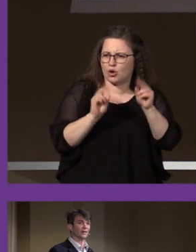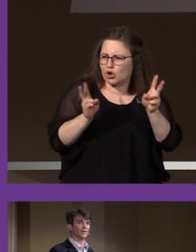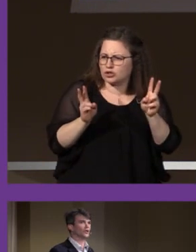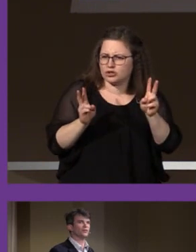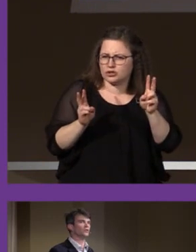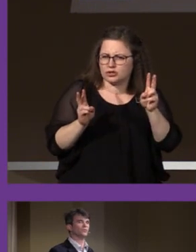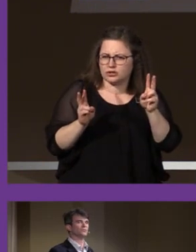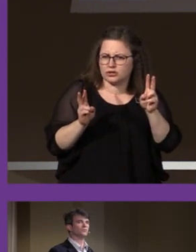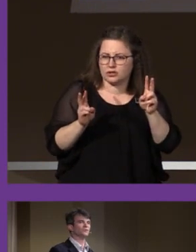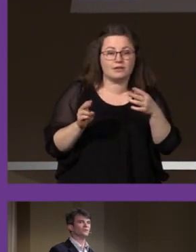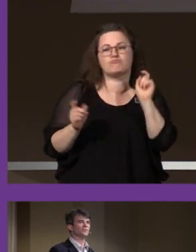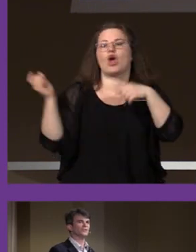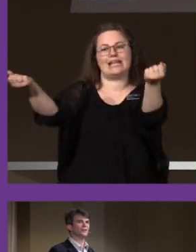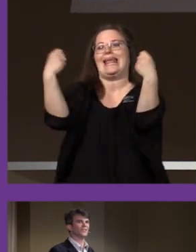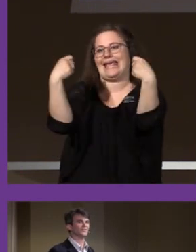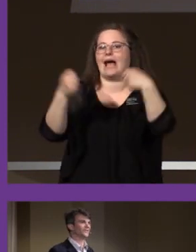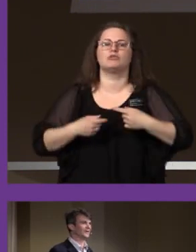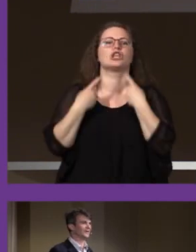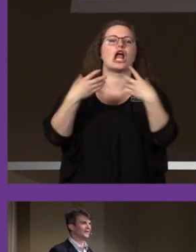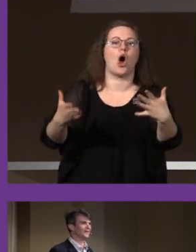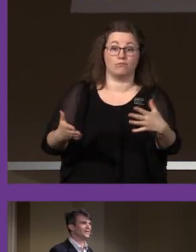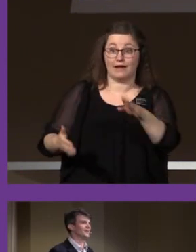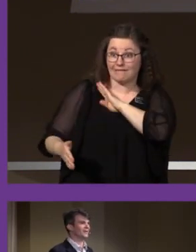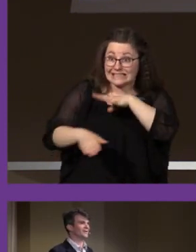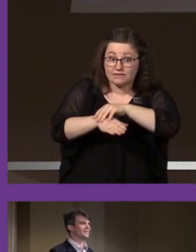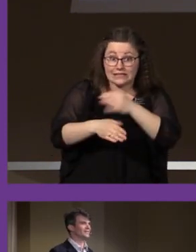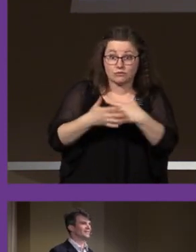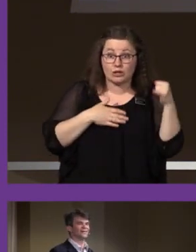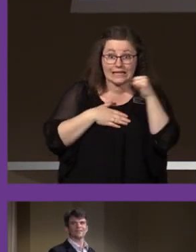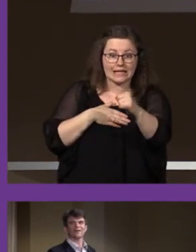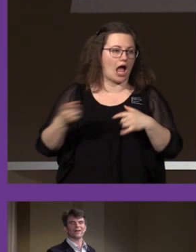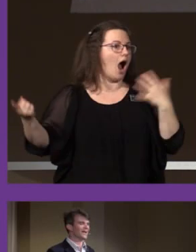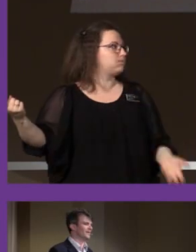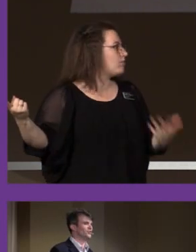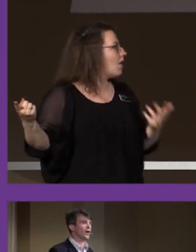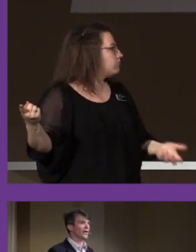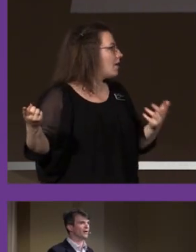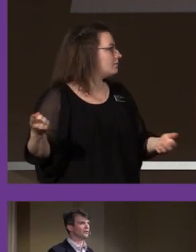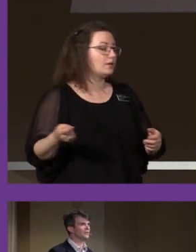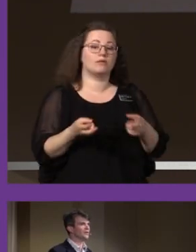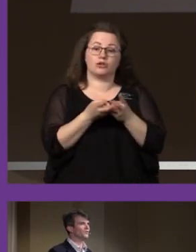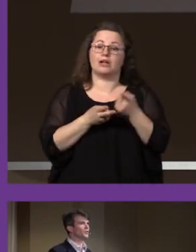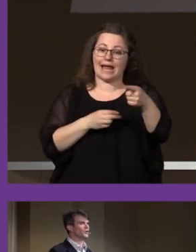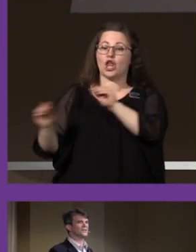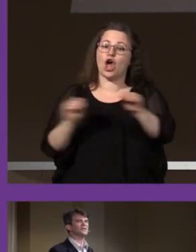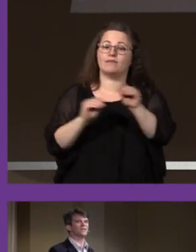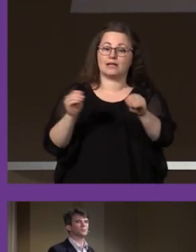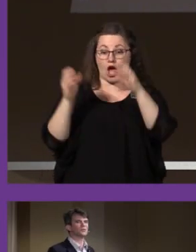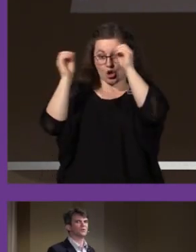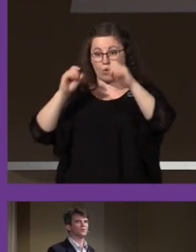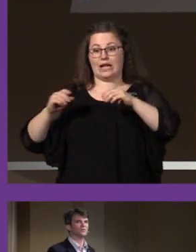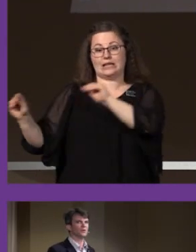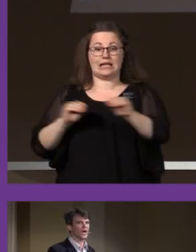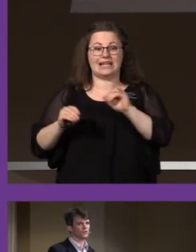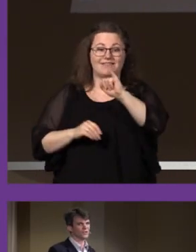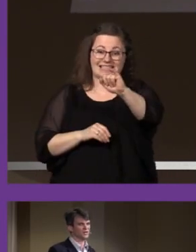Yeah? You can't nod. You have to talk. You don't know? We don't know. Oh, OK. Try it out. If Google Translate's in the App